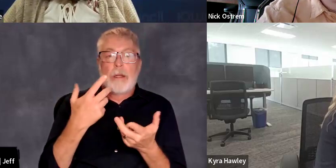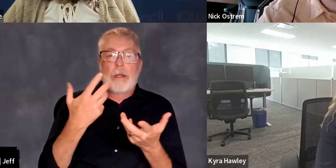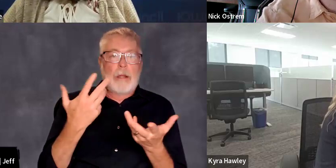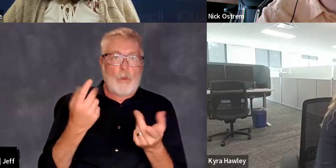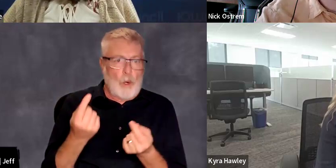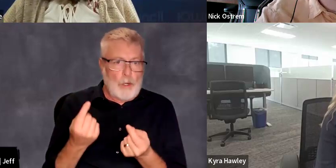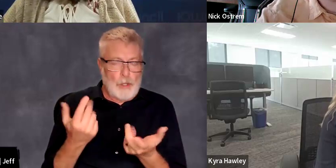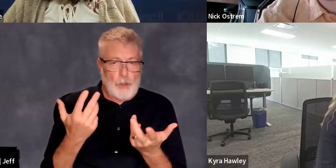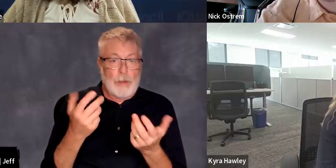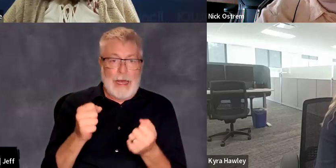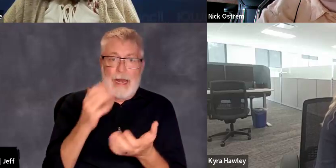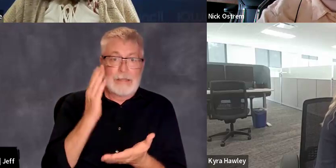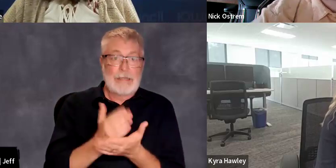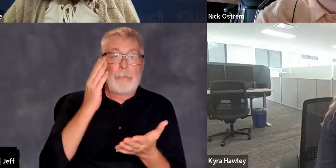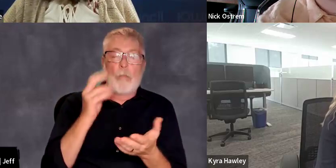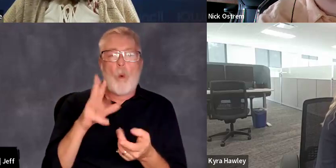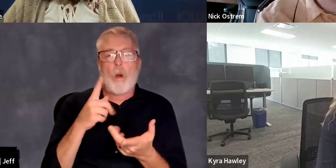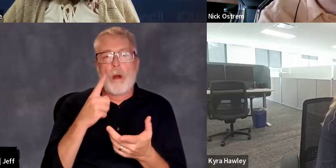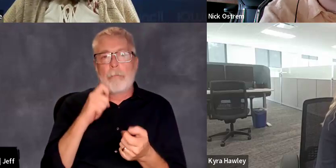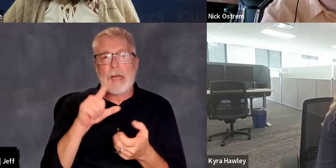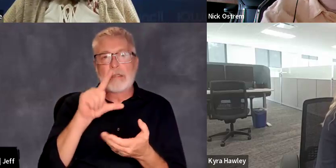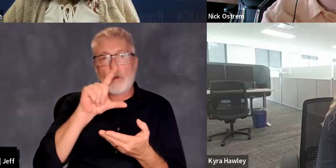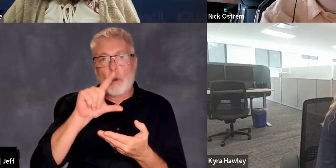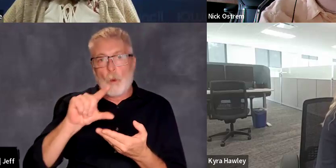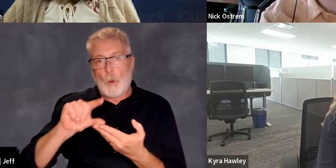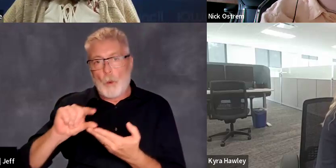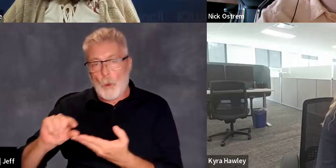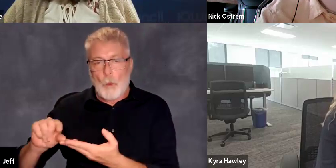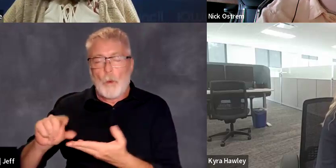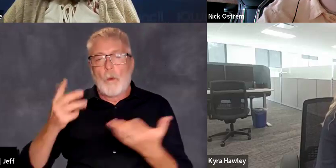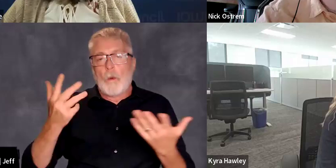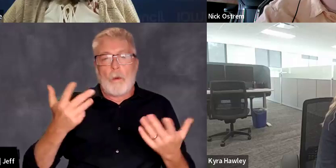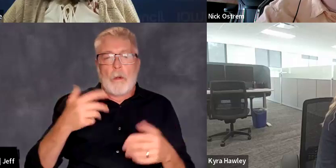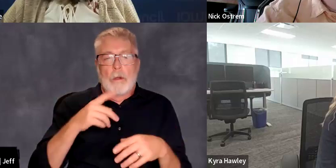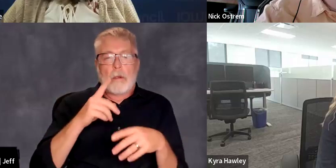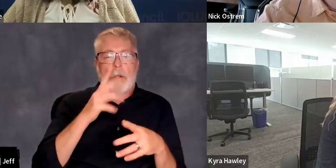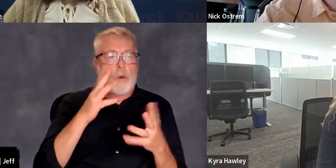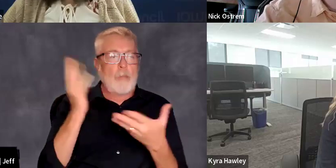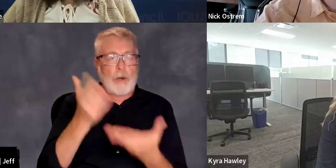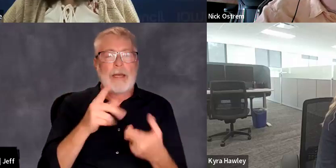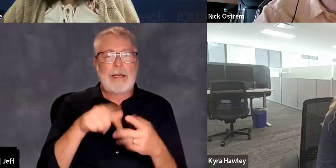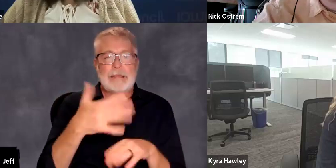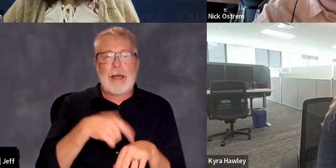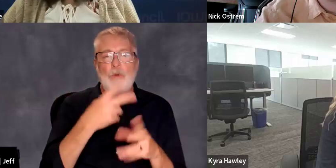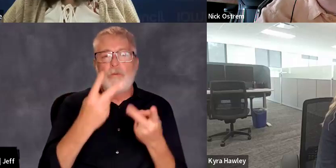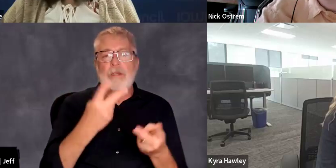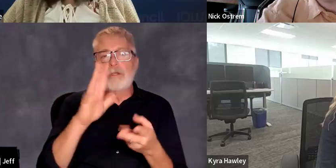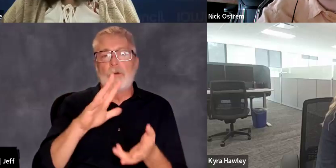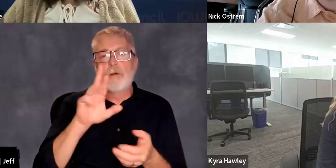or activity changes I need to make. You can print one of these out. You can bring it with you the next time you go to your pharmacist